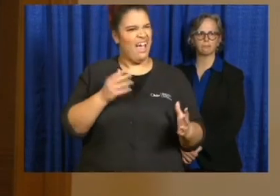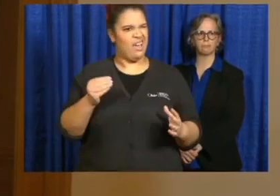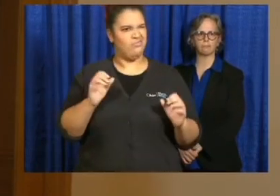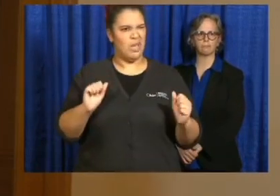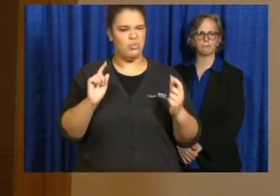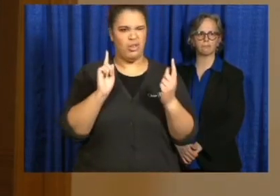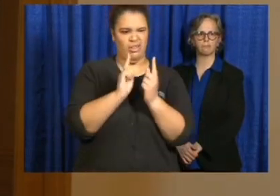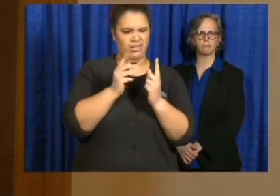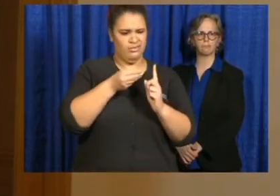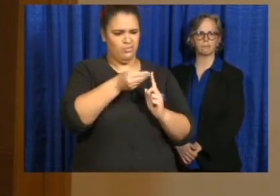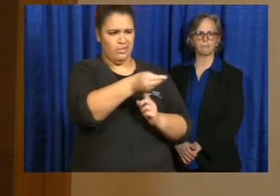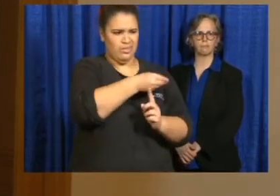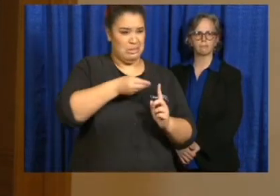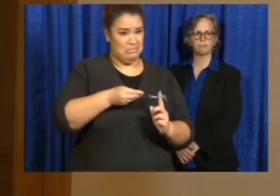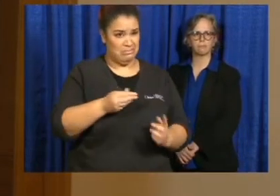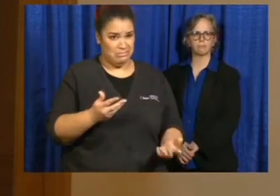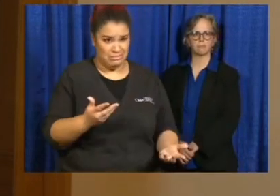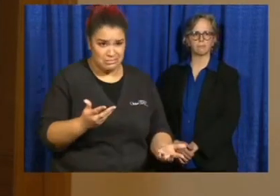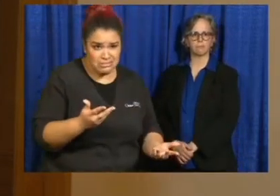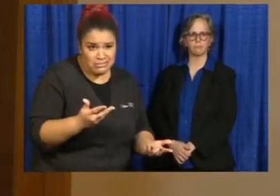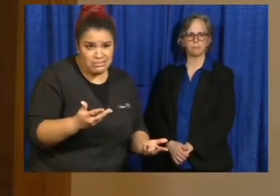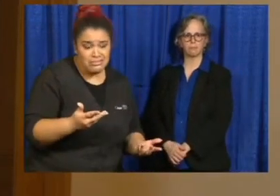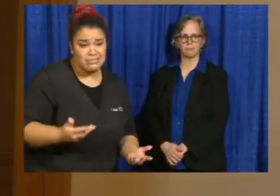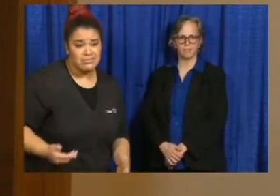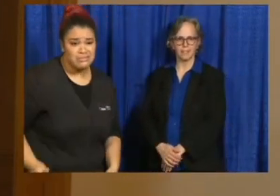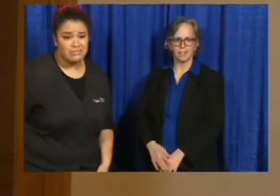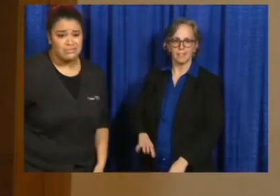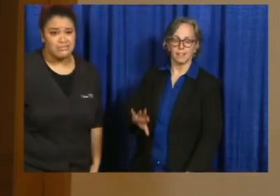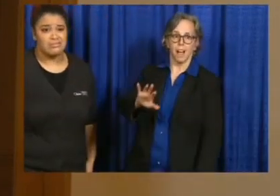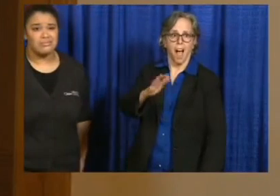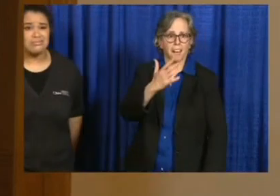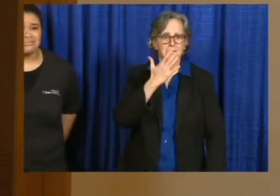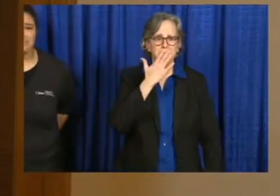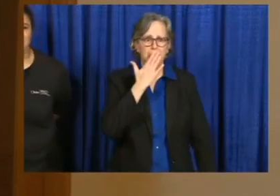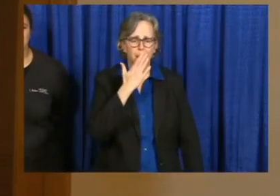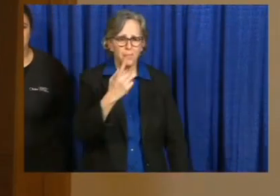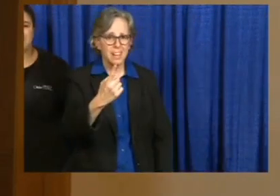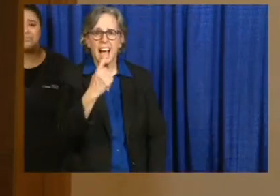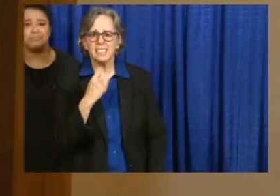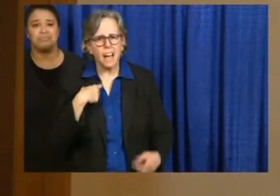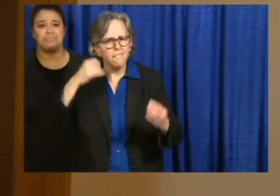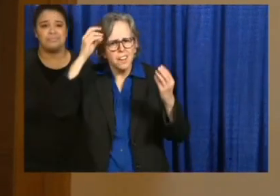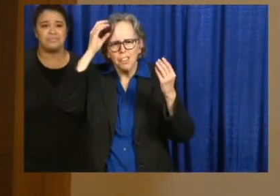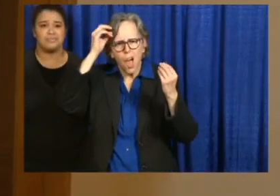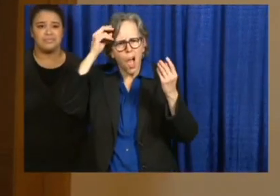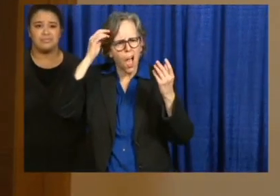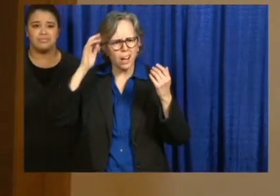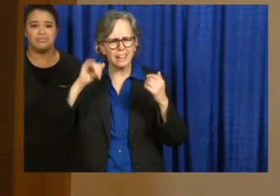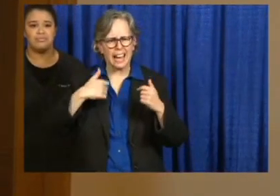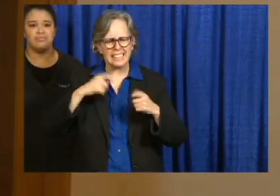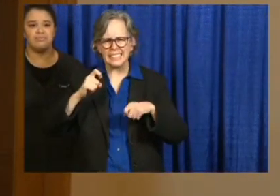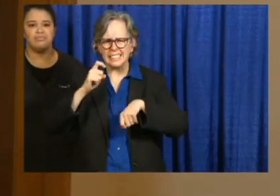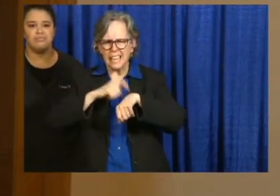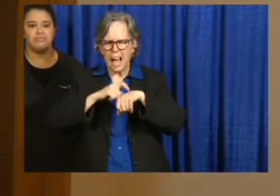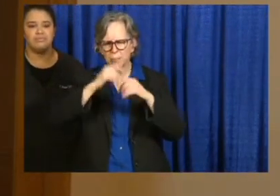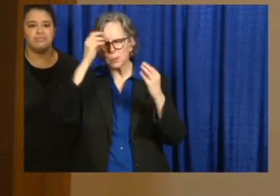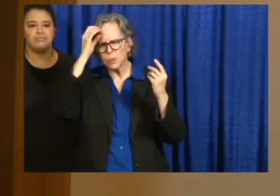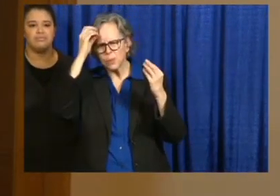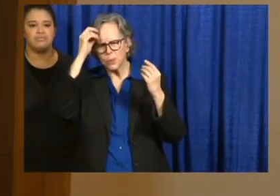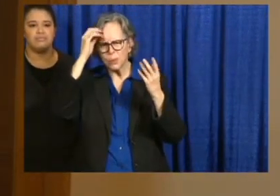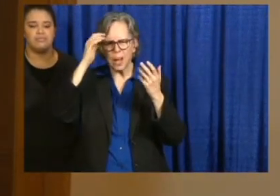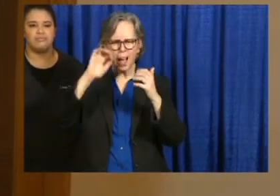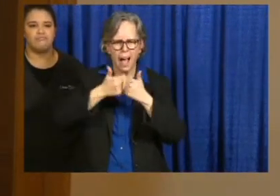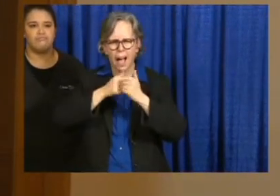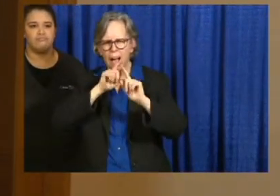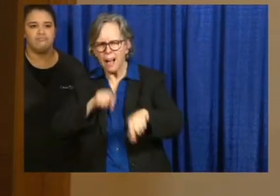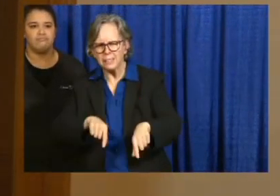is not something I have even thought about or considered, so I'm going to reflect on that a bit. I'm not sure if